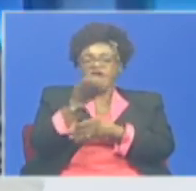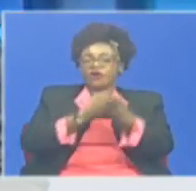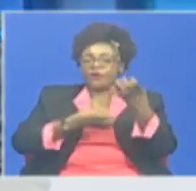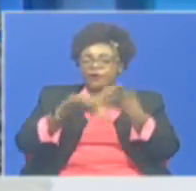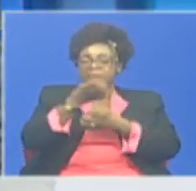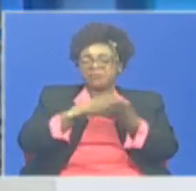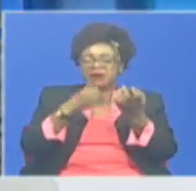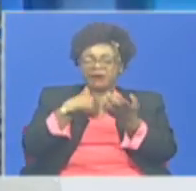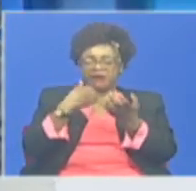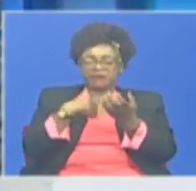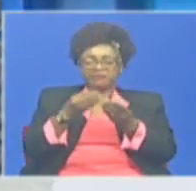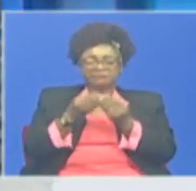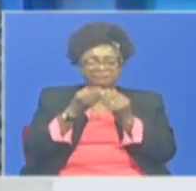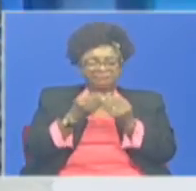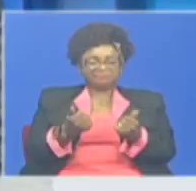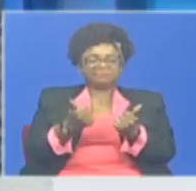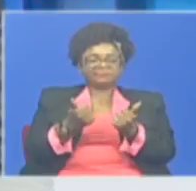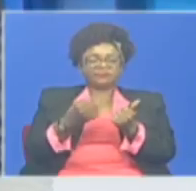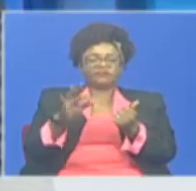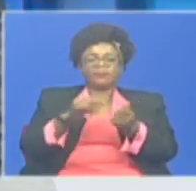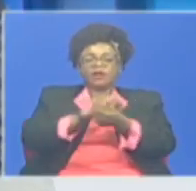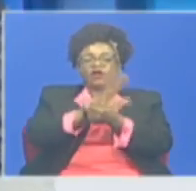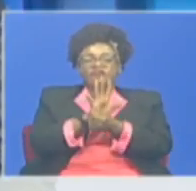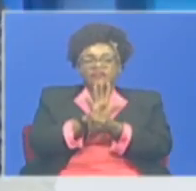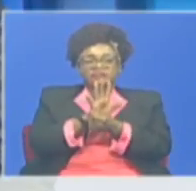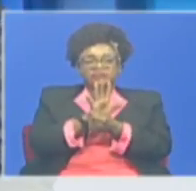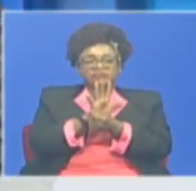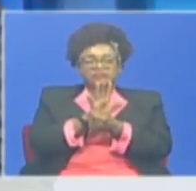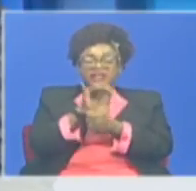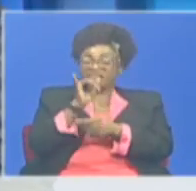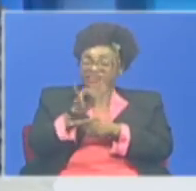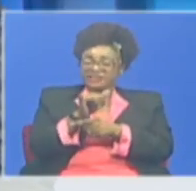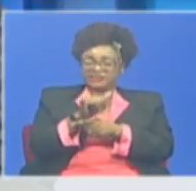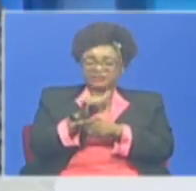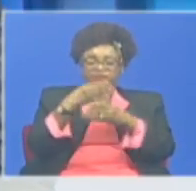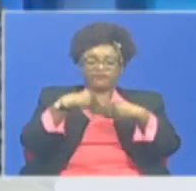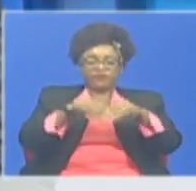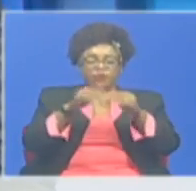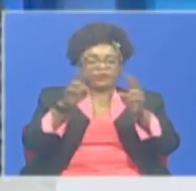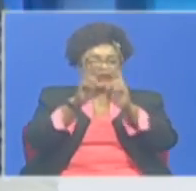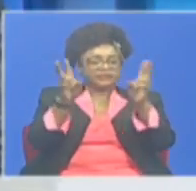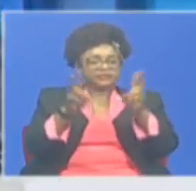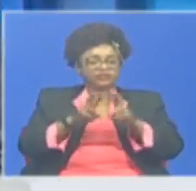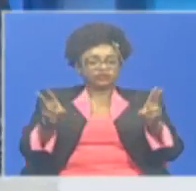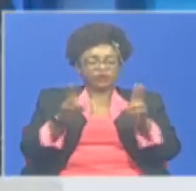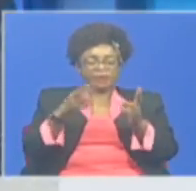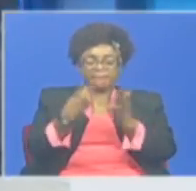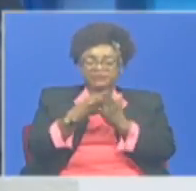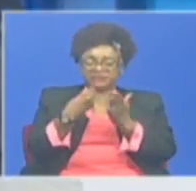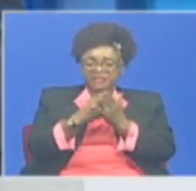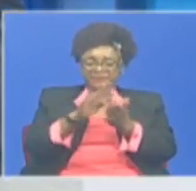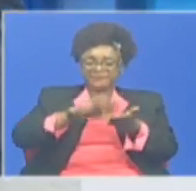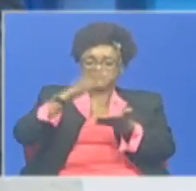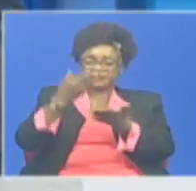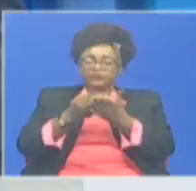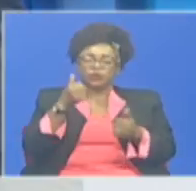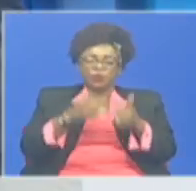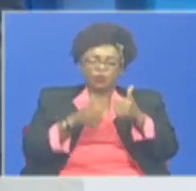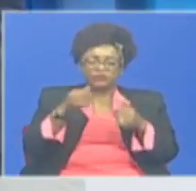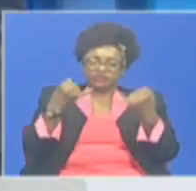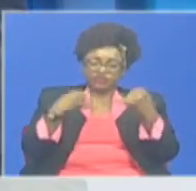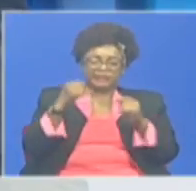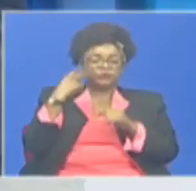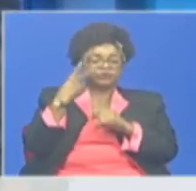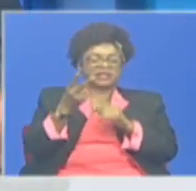a beating from the spread of the COVID-19. This is according to the International Monetary Fund, which projects that the global